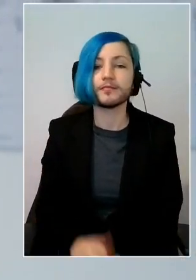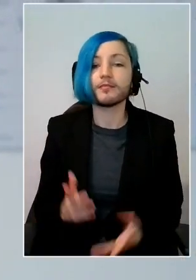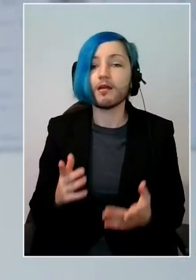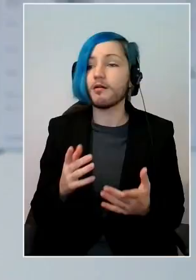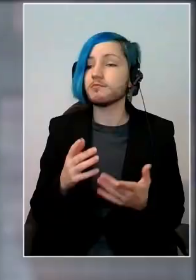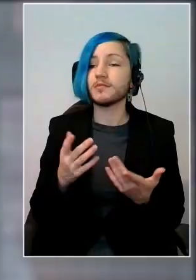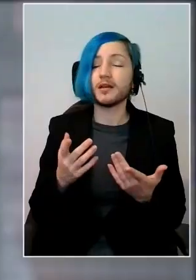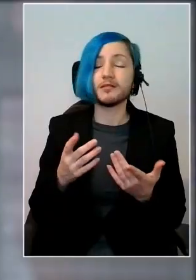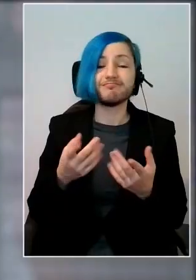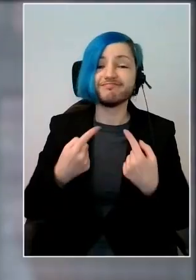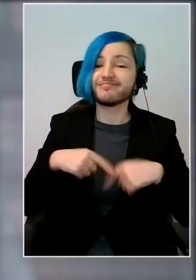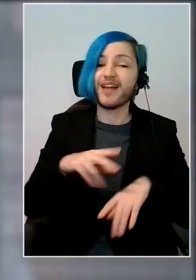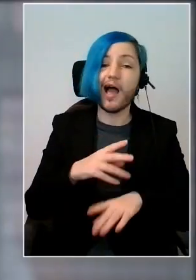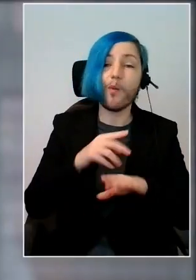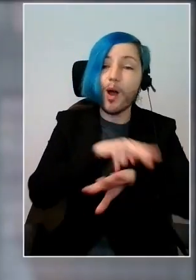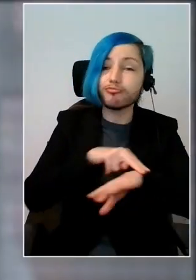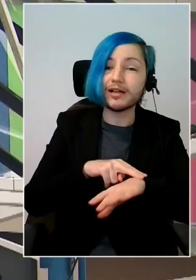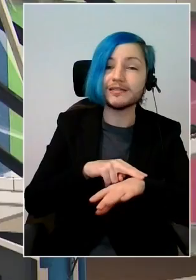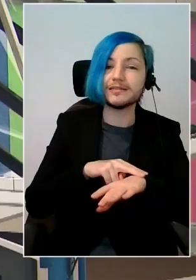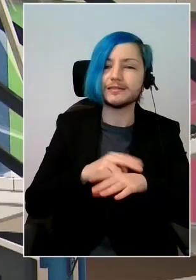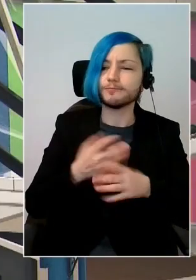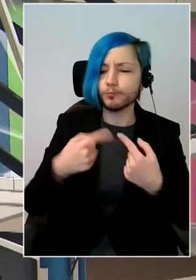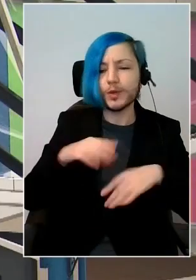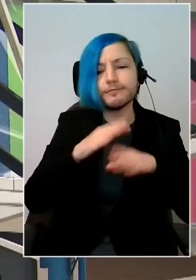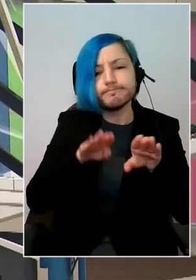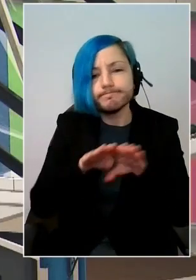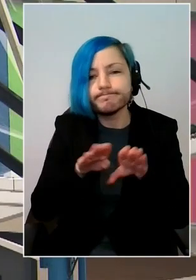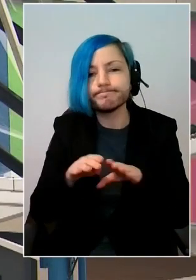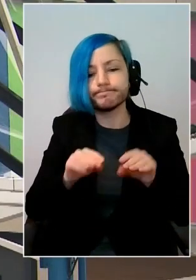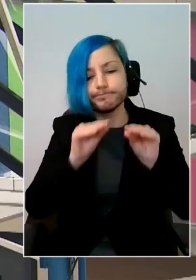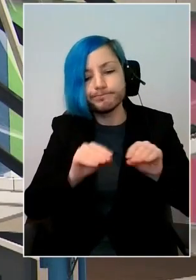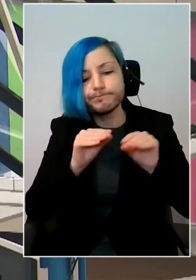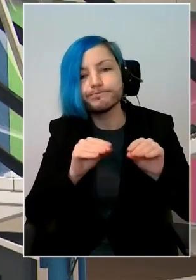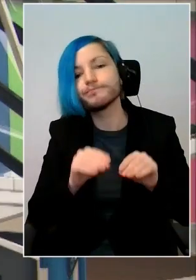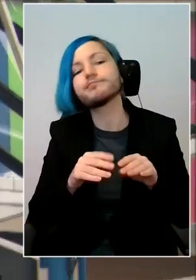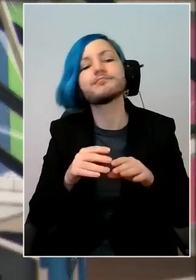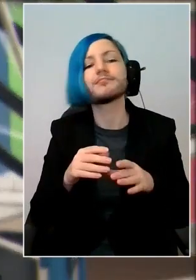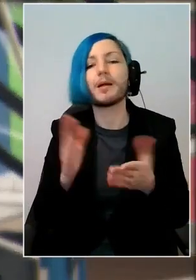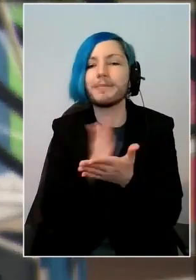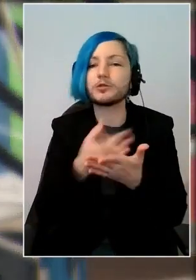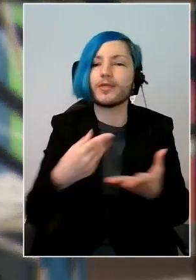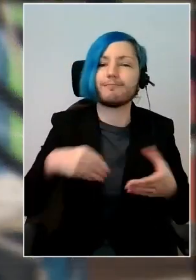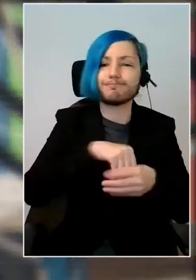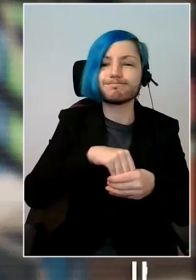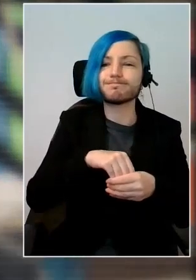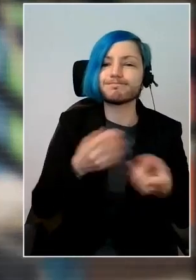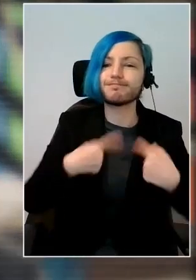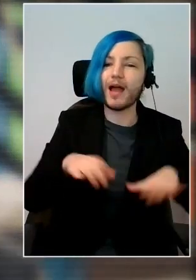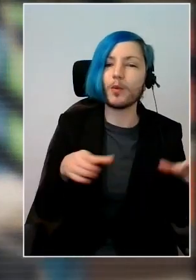we've nurtured them, we've really made them part of our teams. I'm very lucky to be in this apprenticeship.